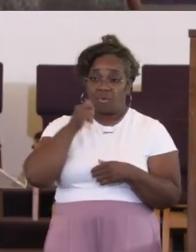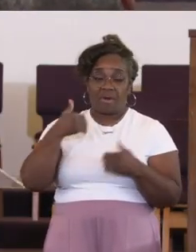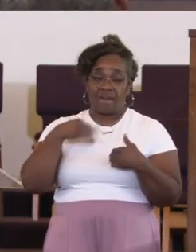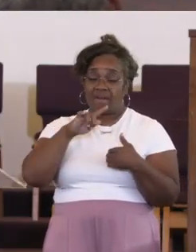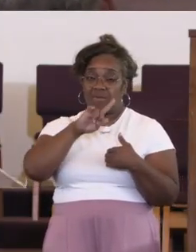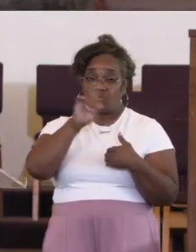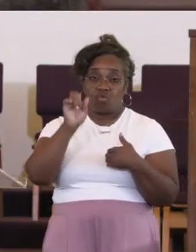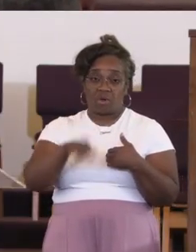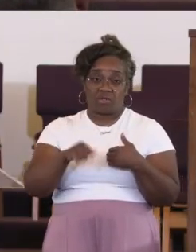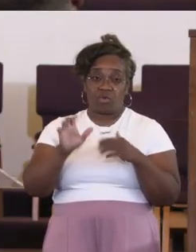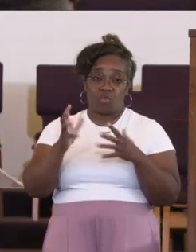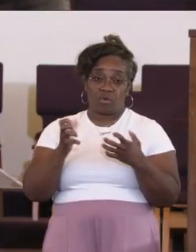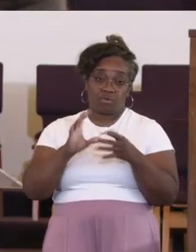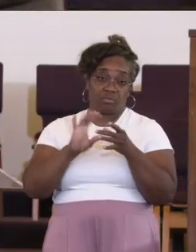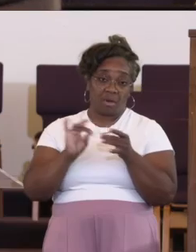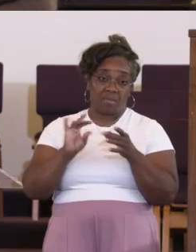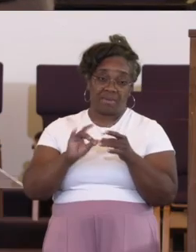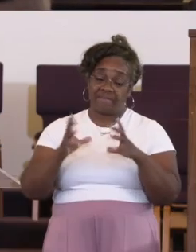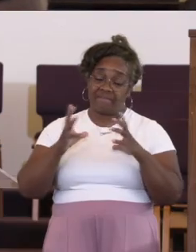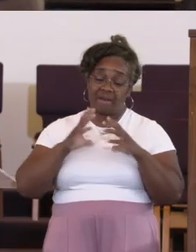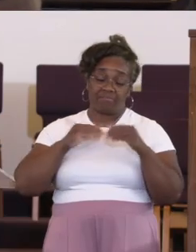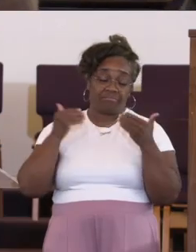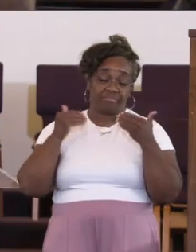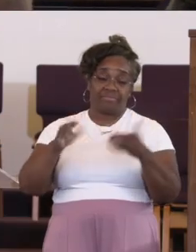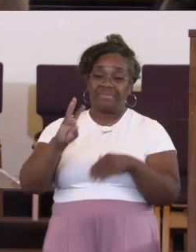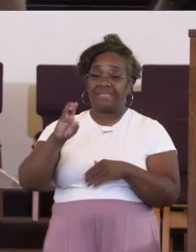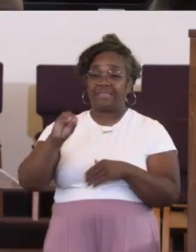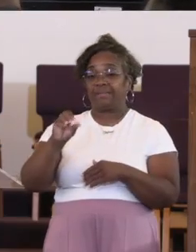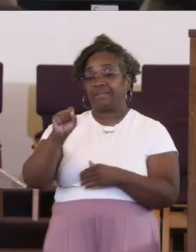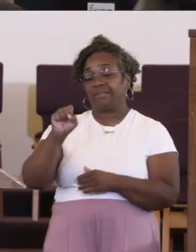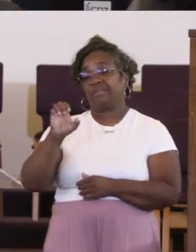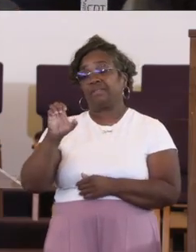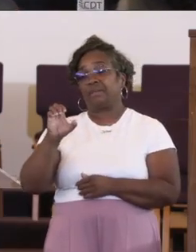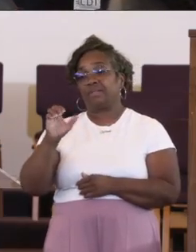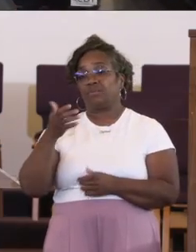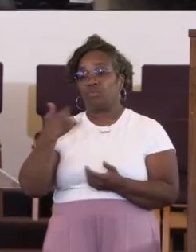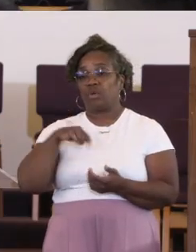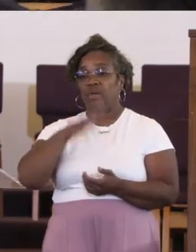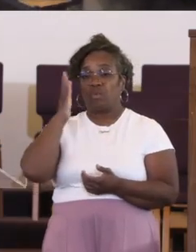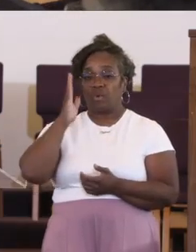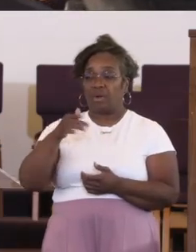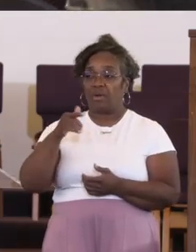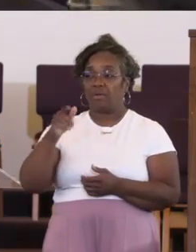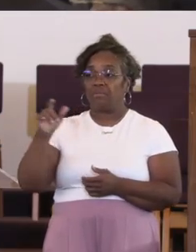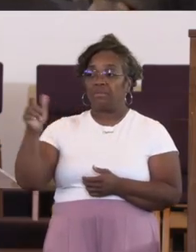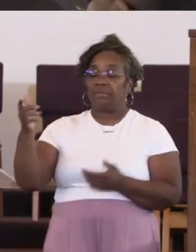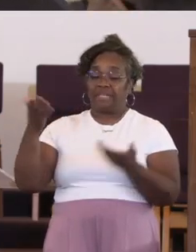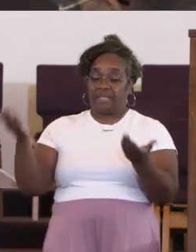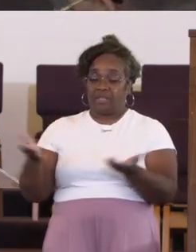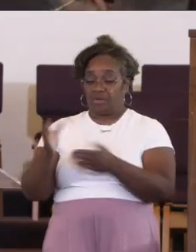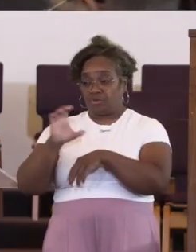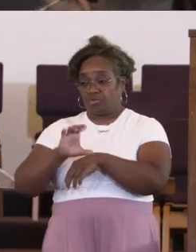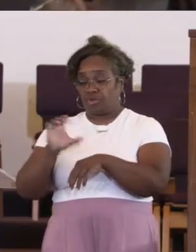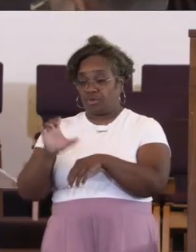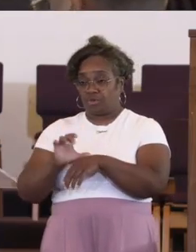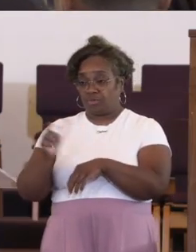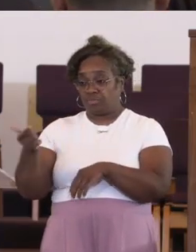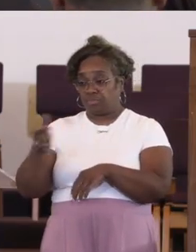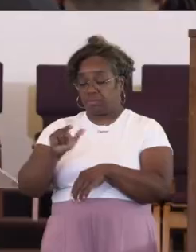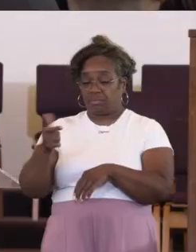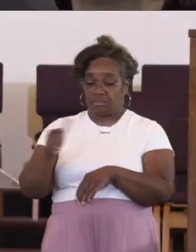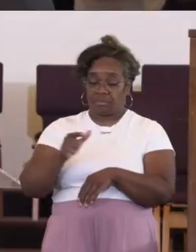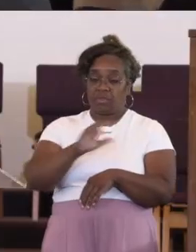you can do that for 60 seconds, and we'll go on to the next person, and we'll alternate between those who are here in the church and those who are